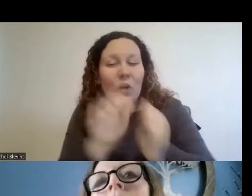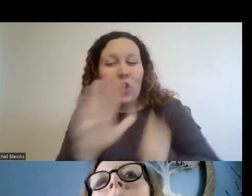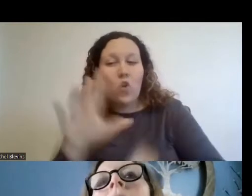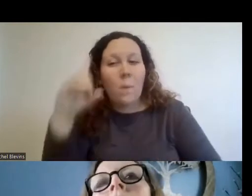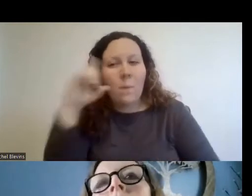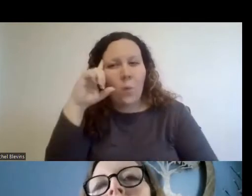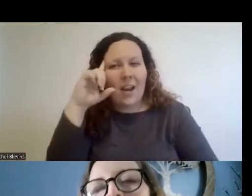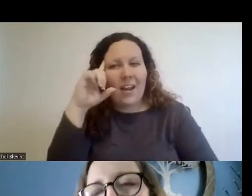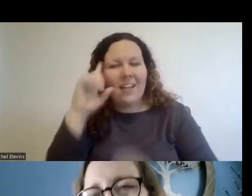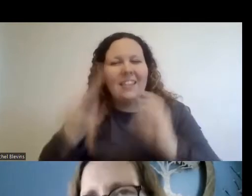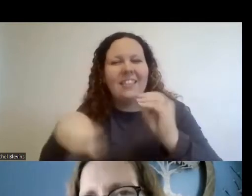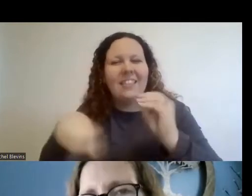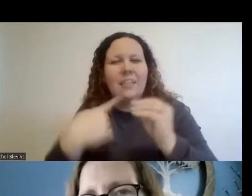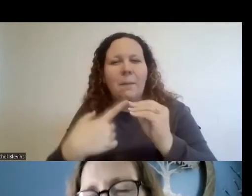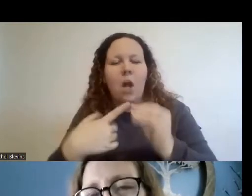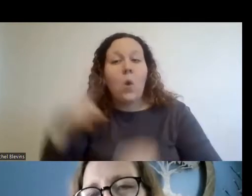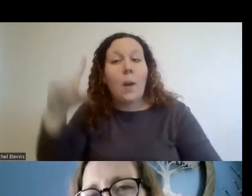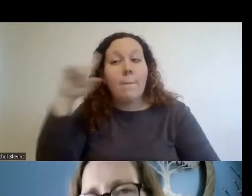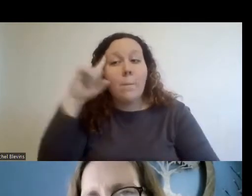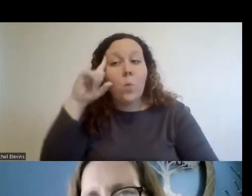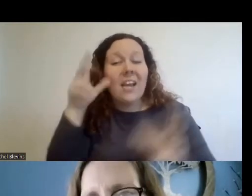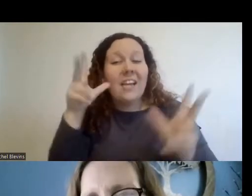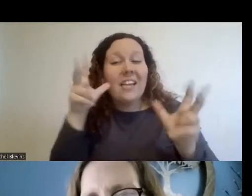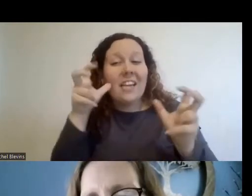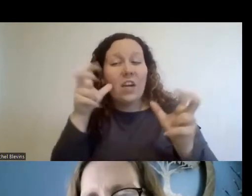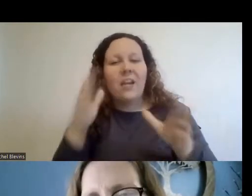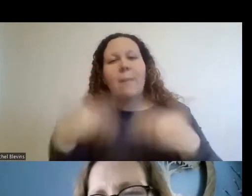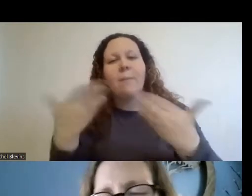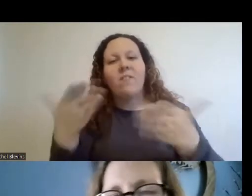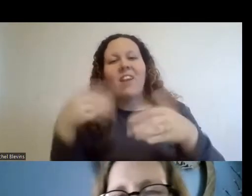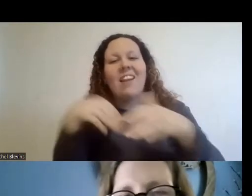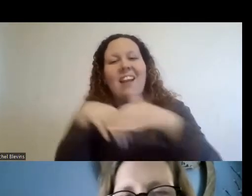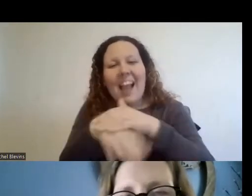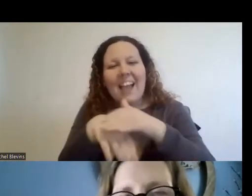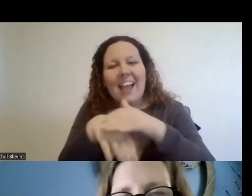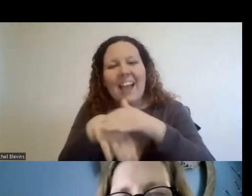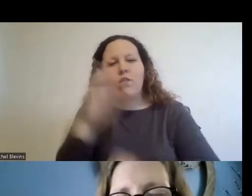and giving access to the brain in order to hear.